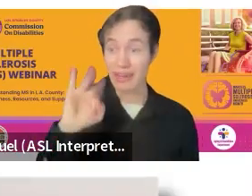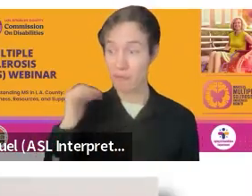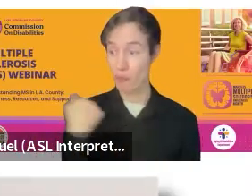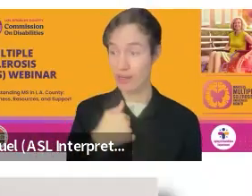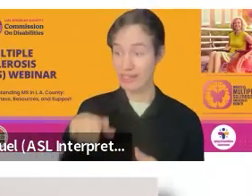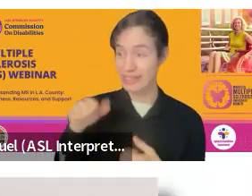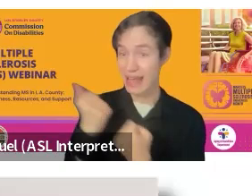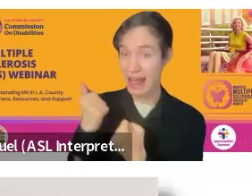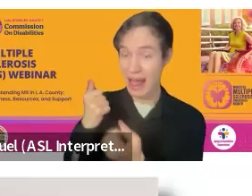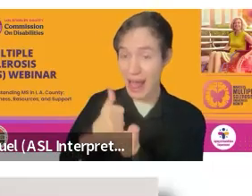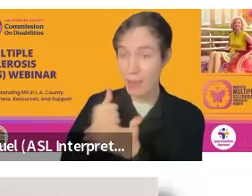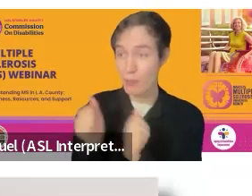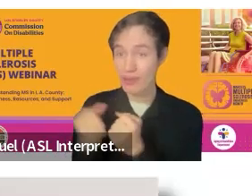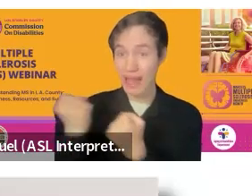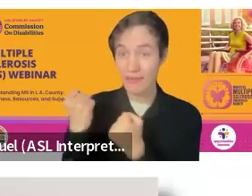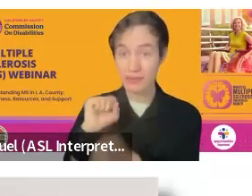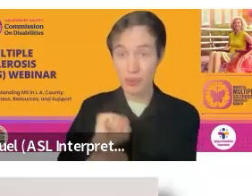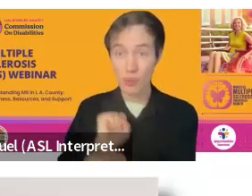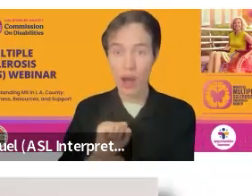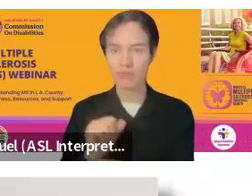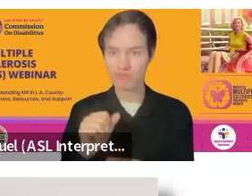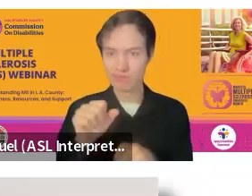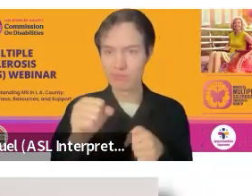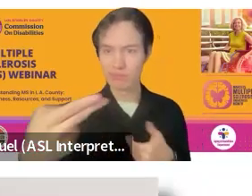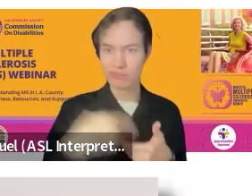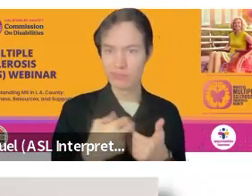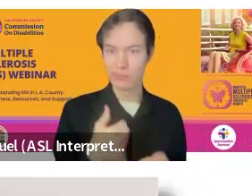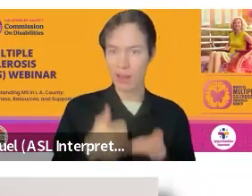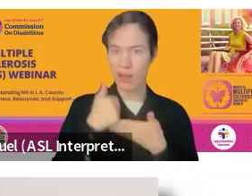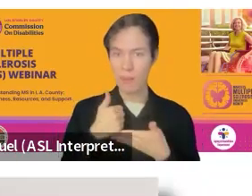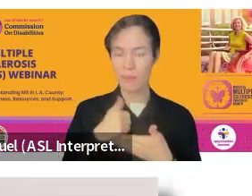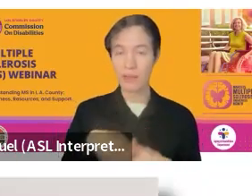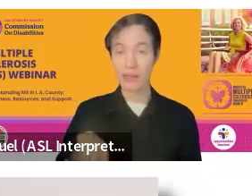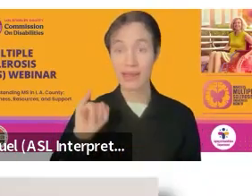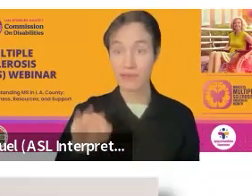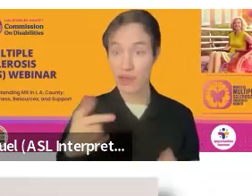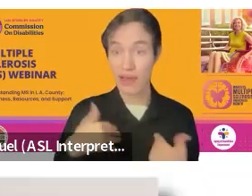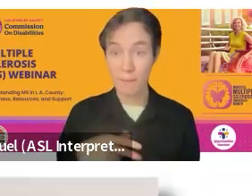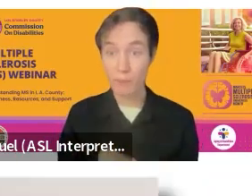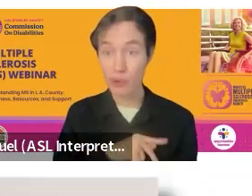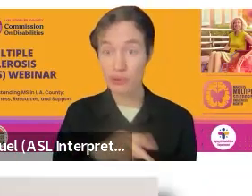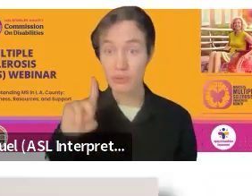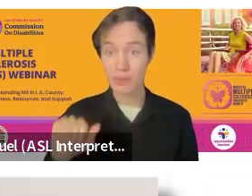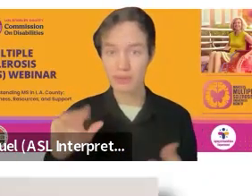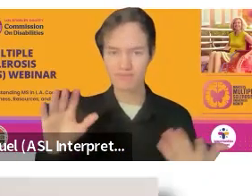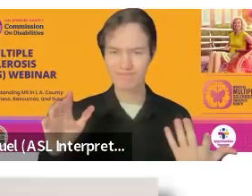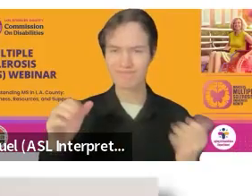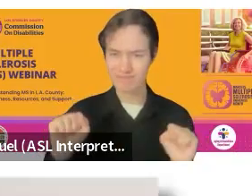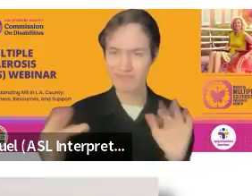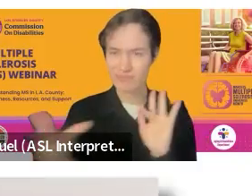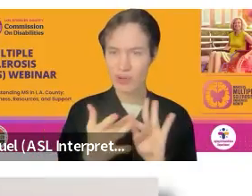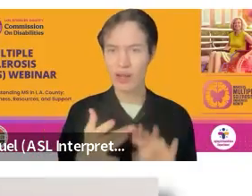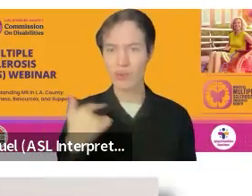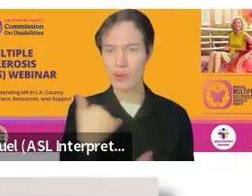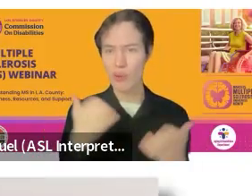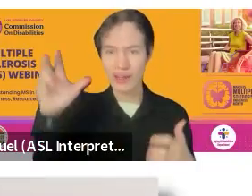feel that there's something that needs to be addressed, you're a person with disabilities, please contact us, join us. We want to hear